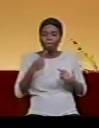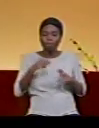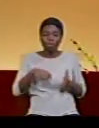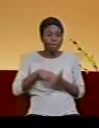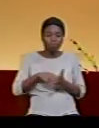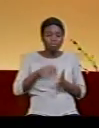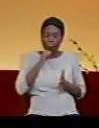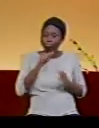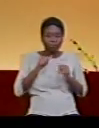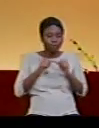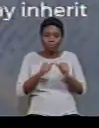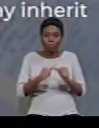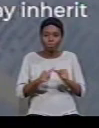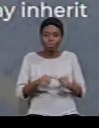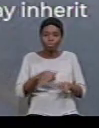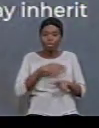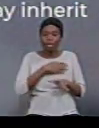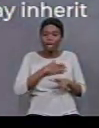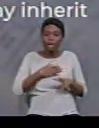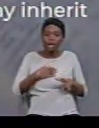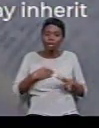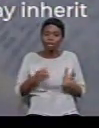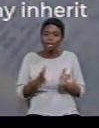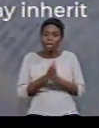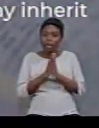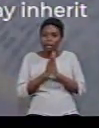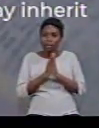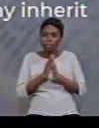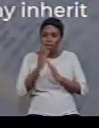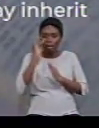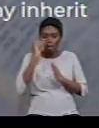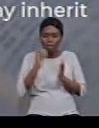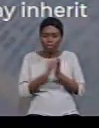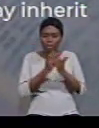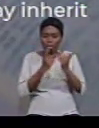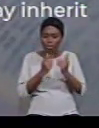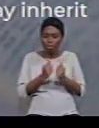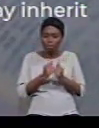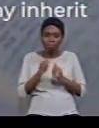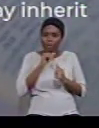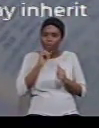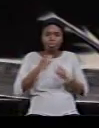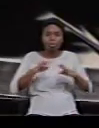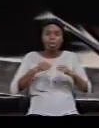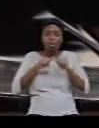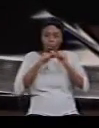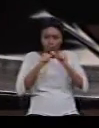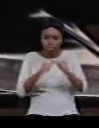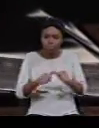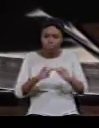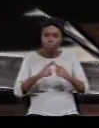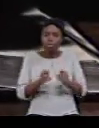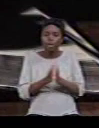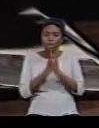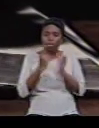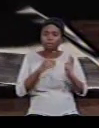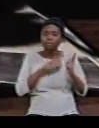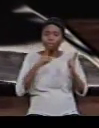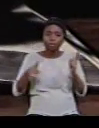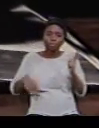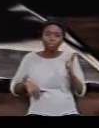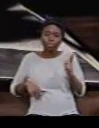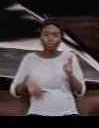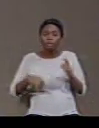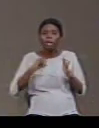not continue. And ask him. That's the problem. They do not keep on asking the Lord,